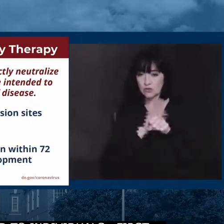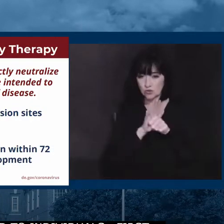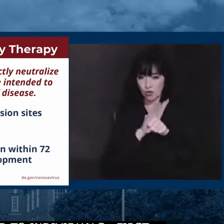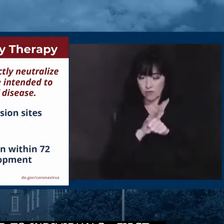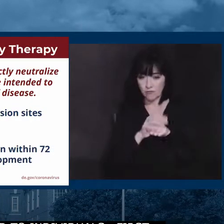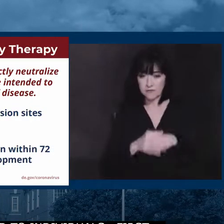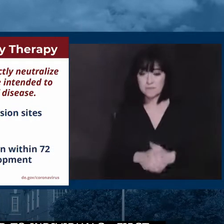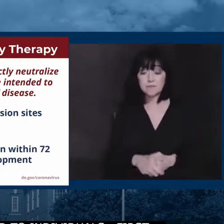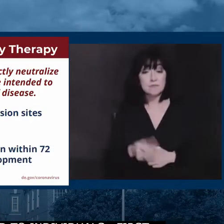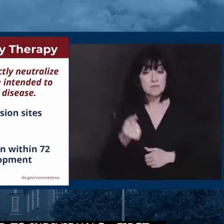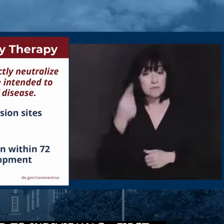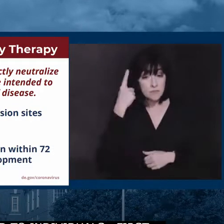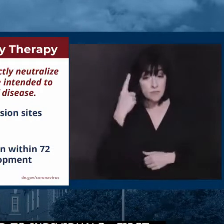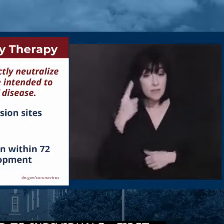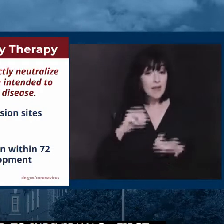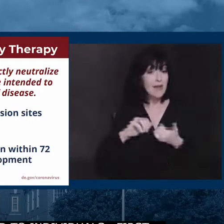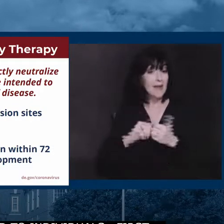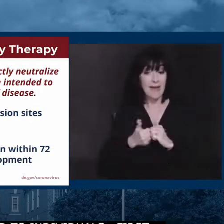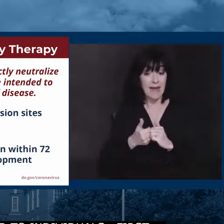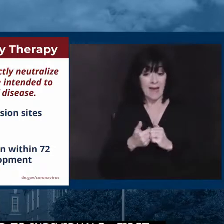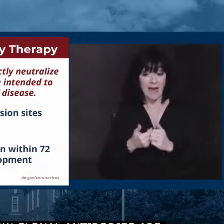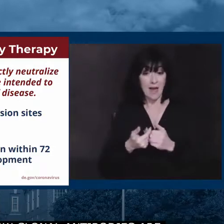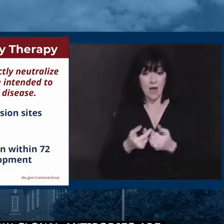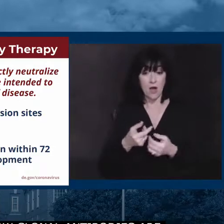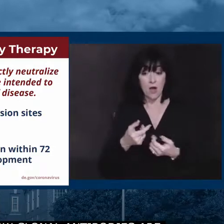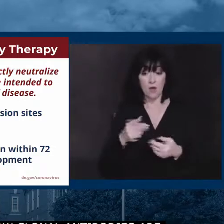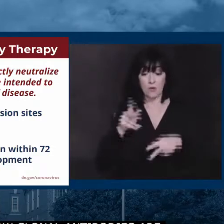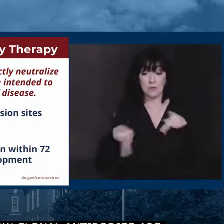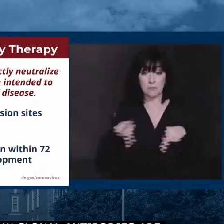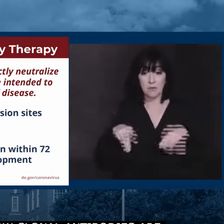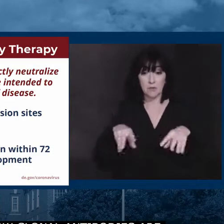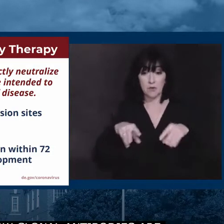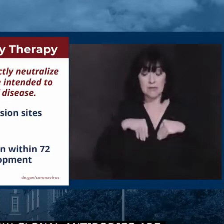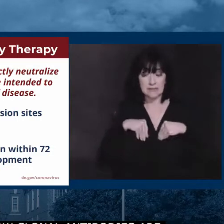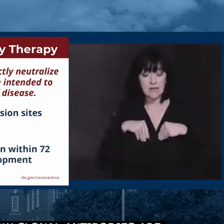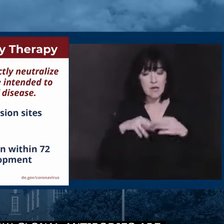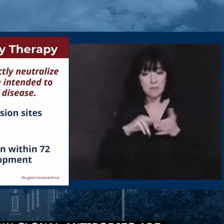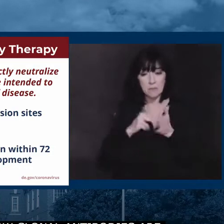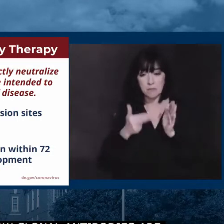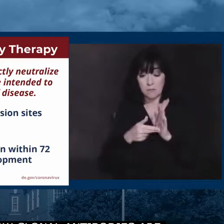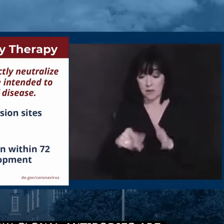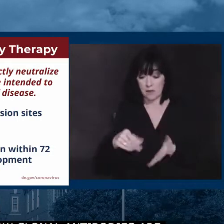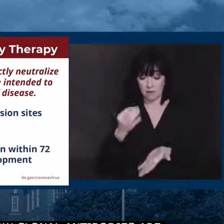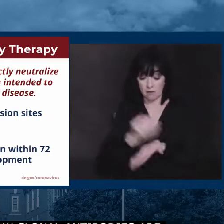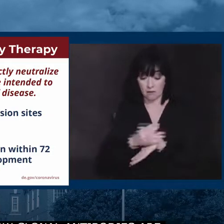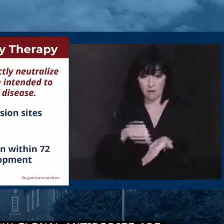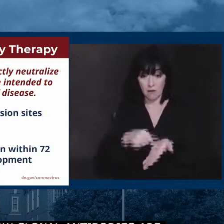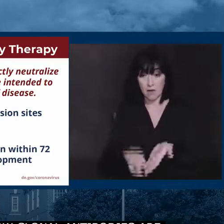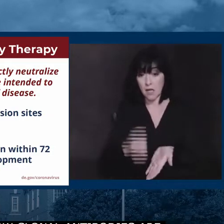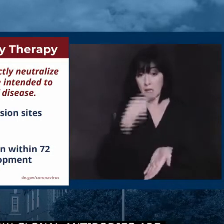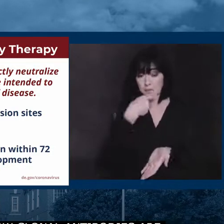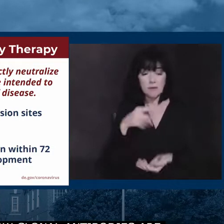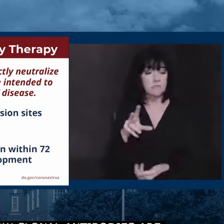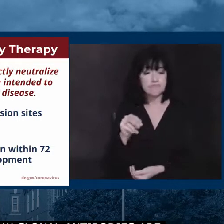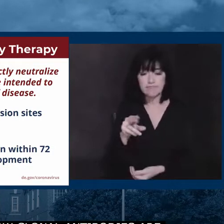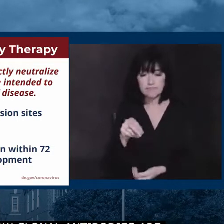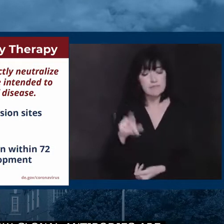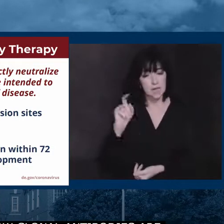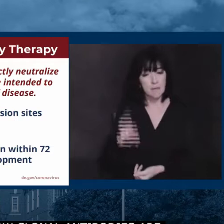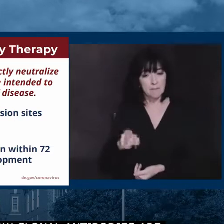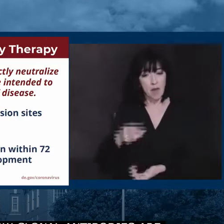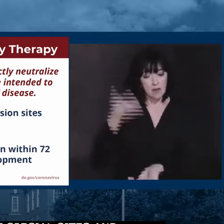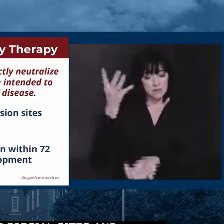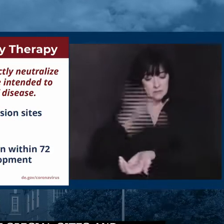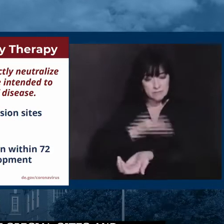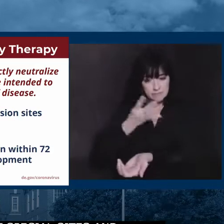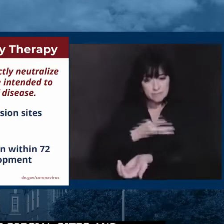special sites, places where it's okay for people who are COVID-19 positive to come and to get an